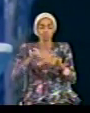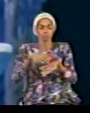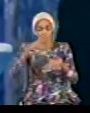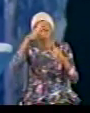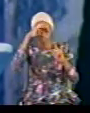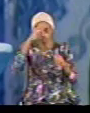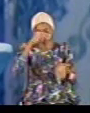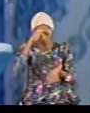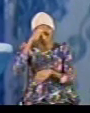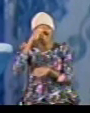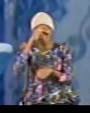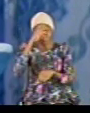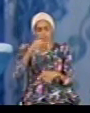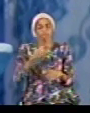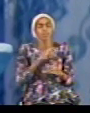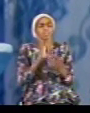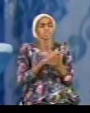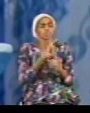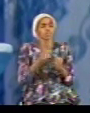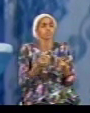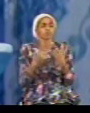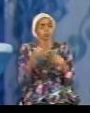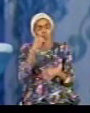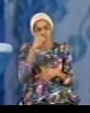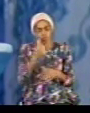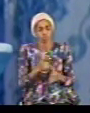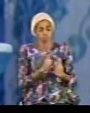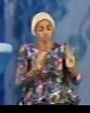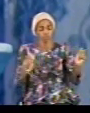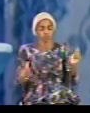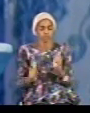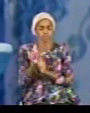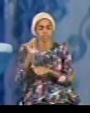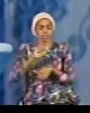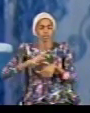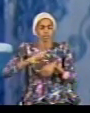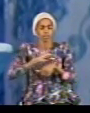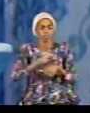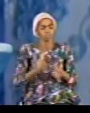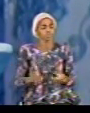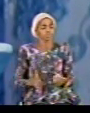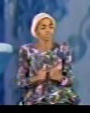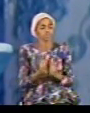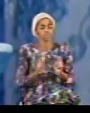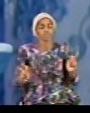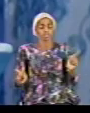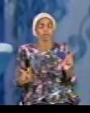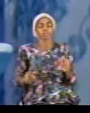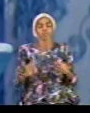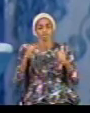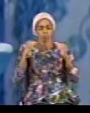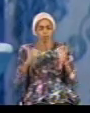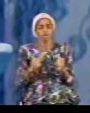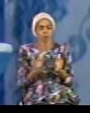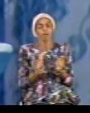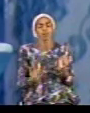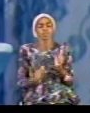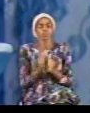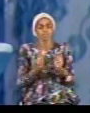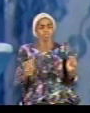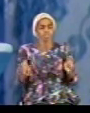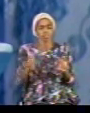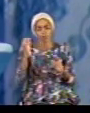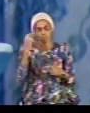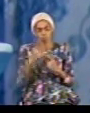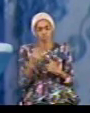appear before us tomorrow, greater anointing, amen. Greater power, amen. Greater word of knowledge,